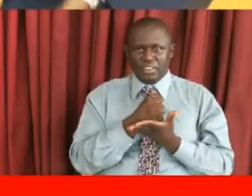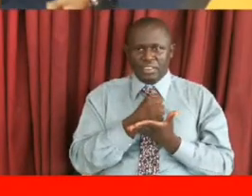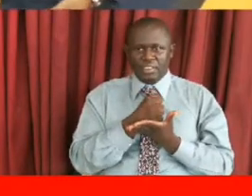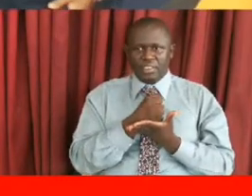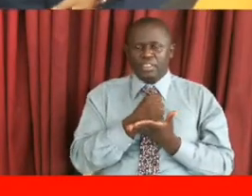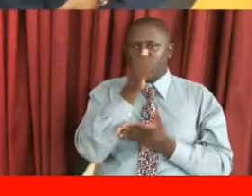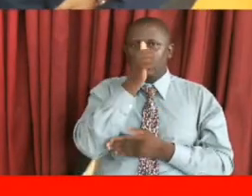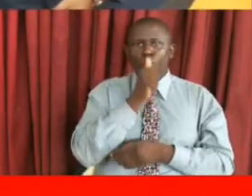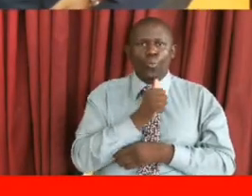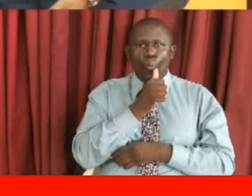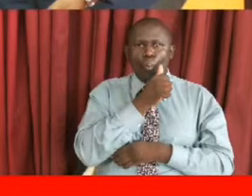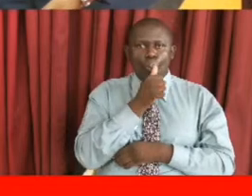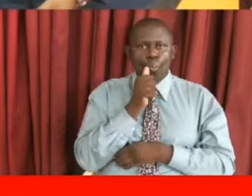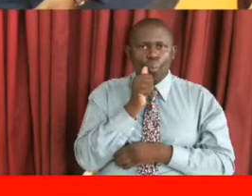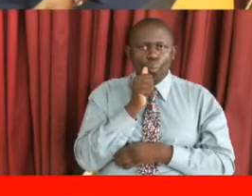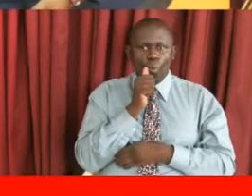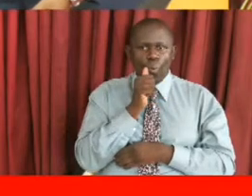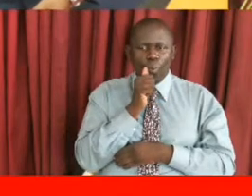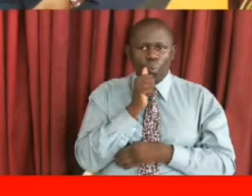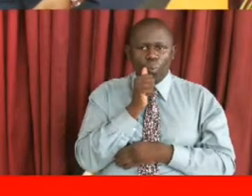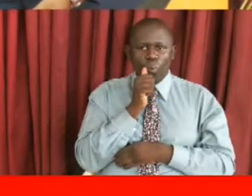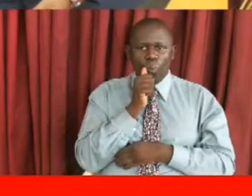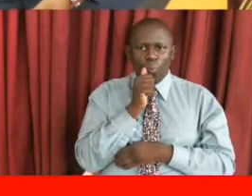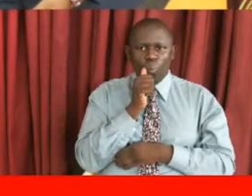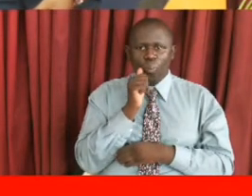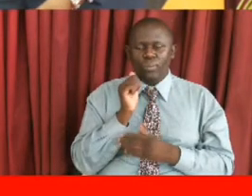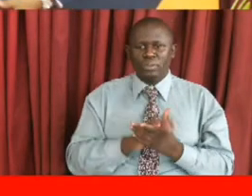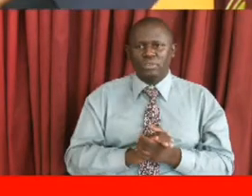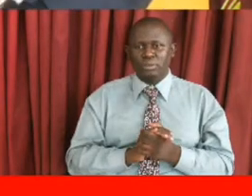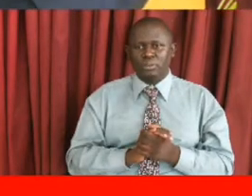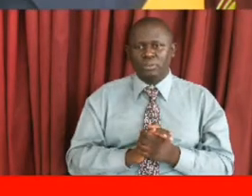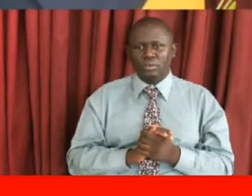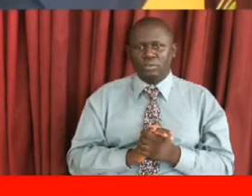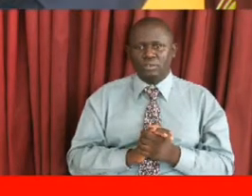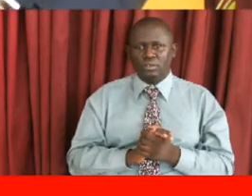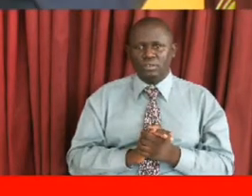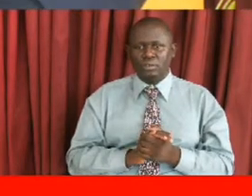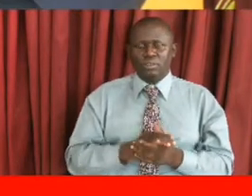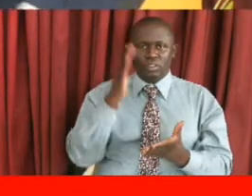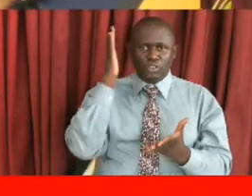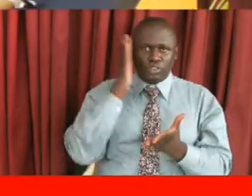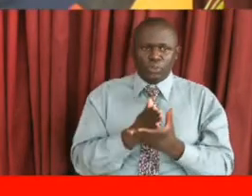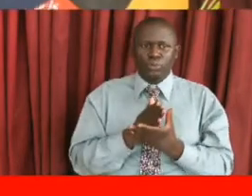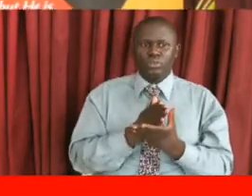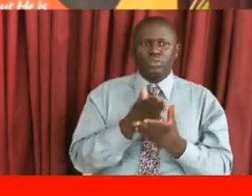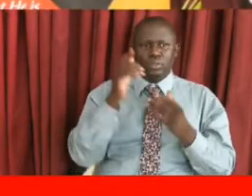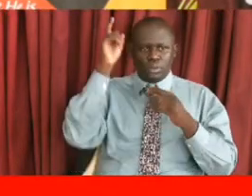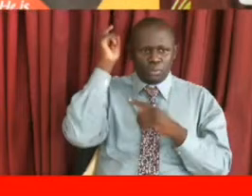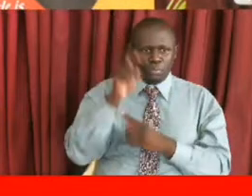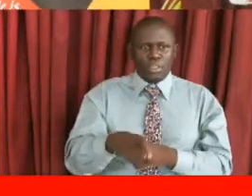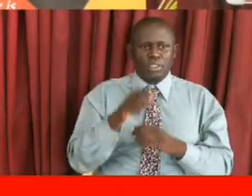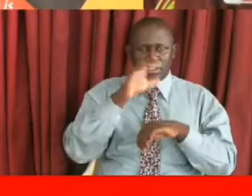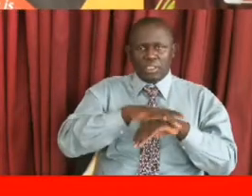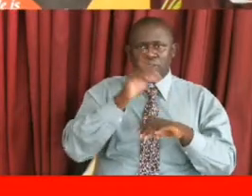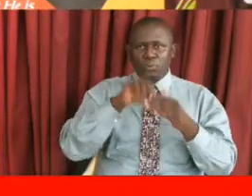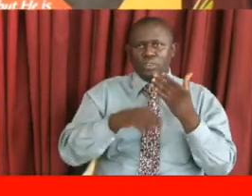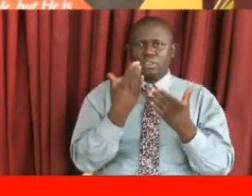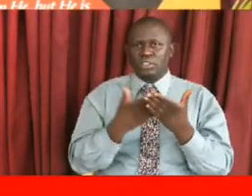the mystery there's got to be something to change this